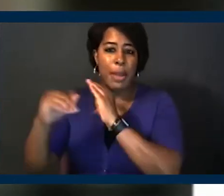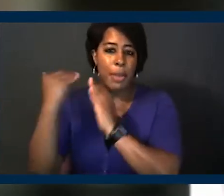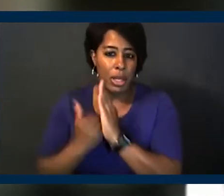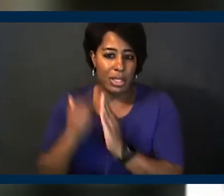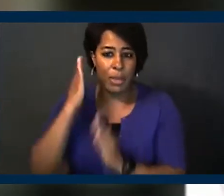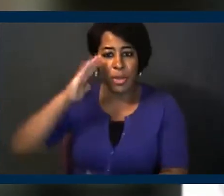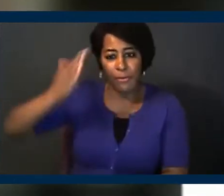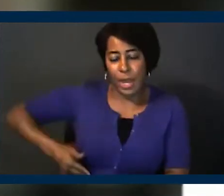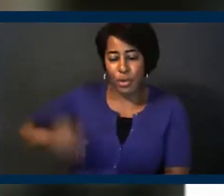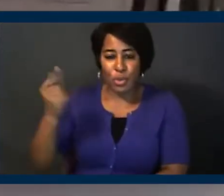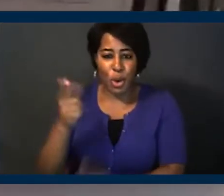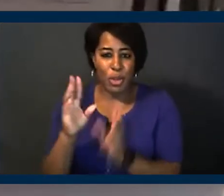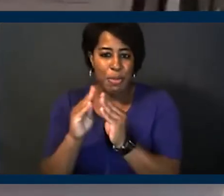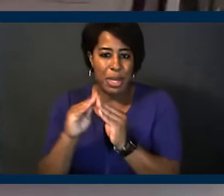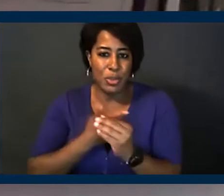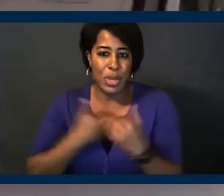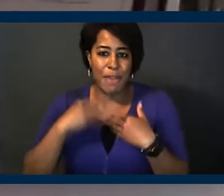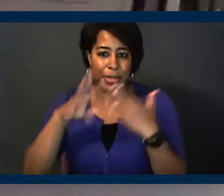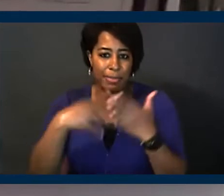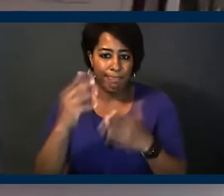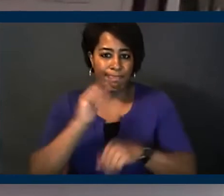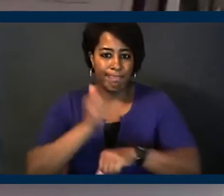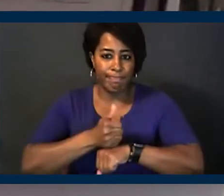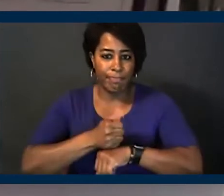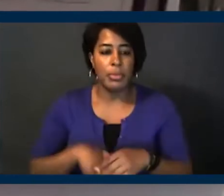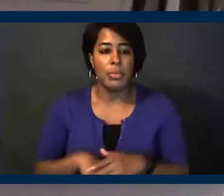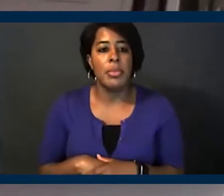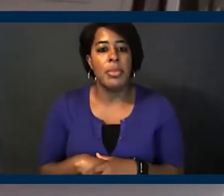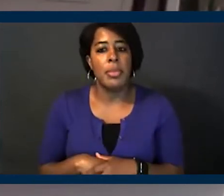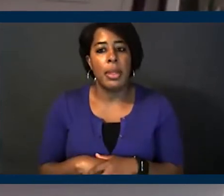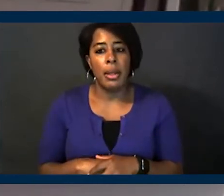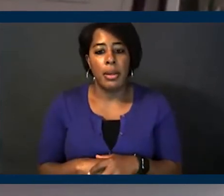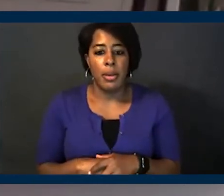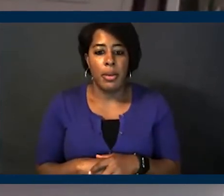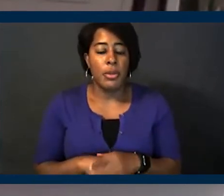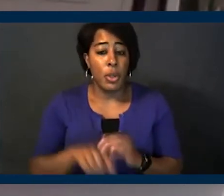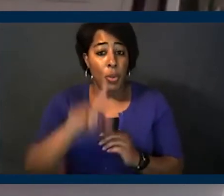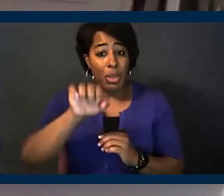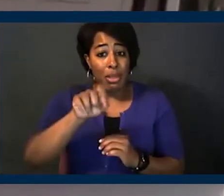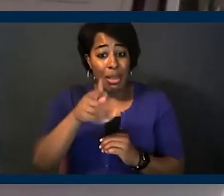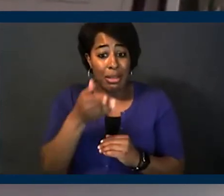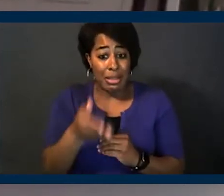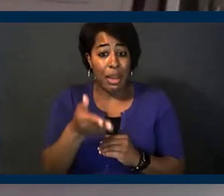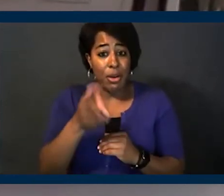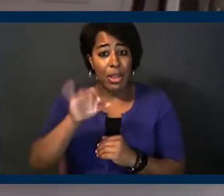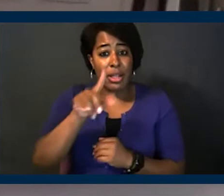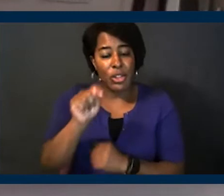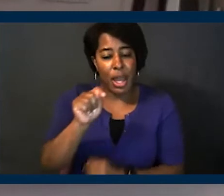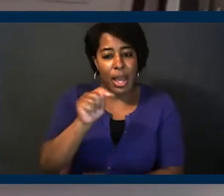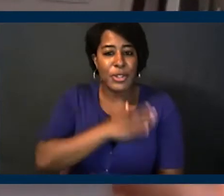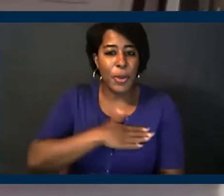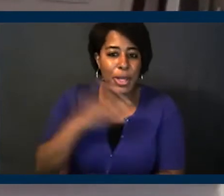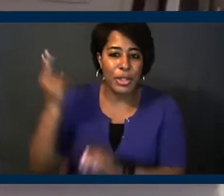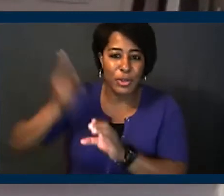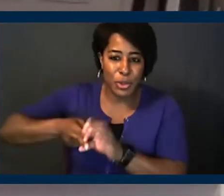coming up. Thank you. And you and Emma and Unique both put the link into the chat, so please join. Want to see